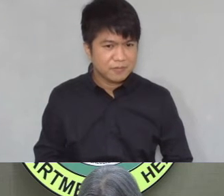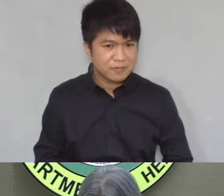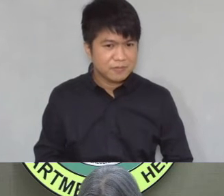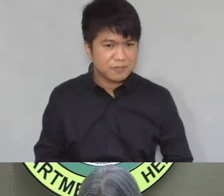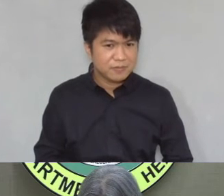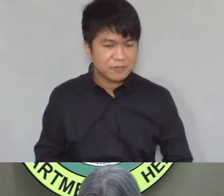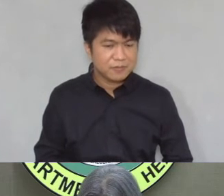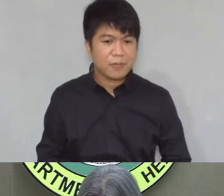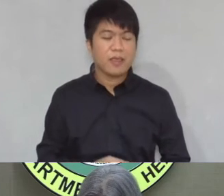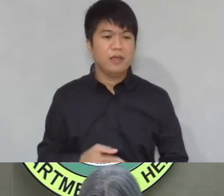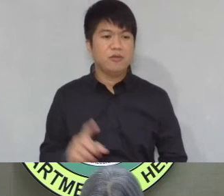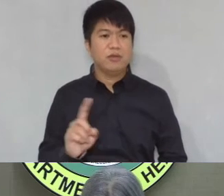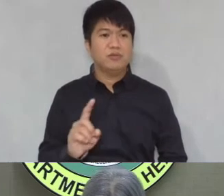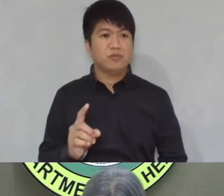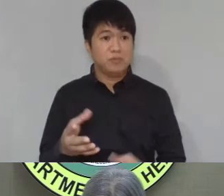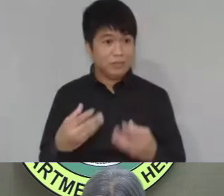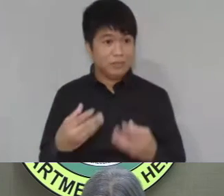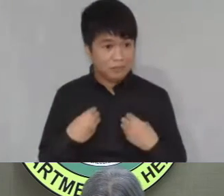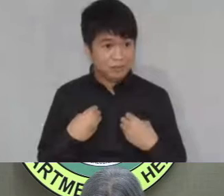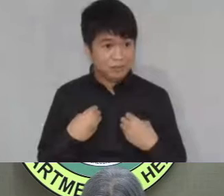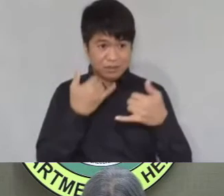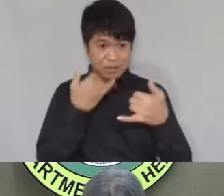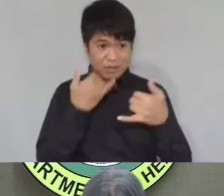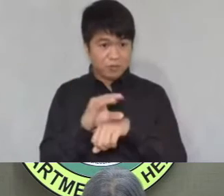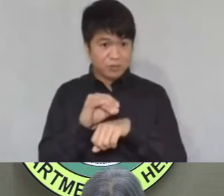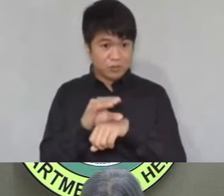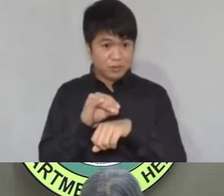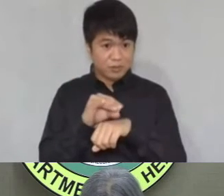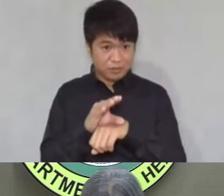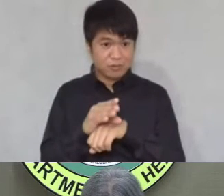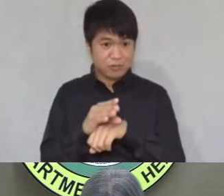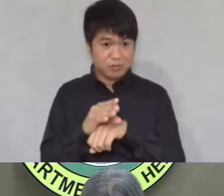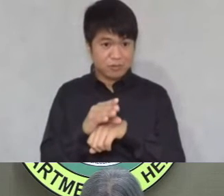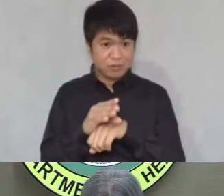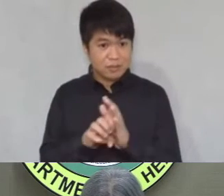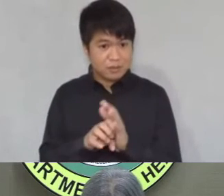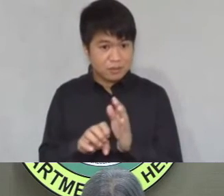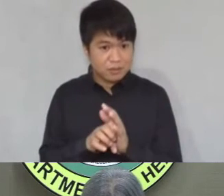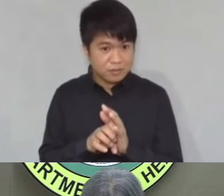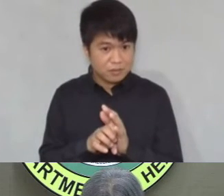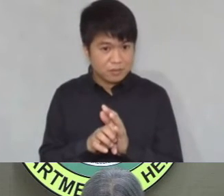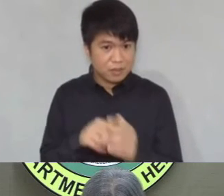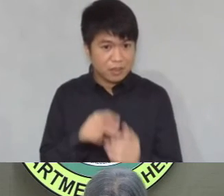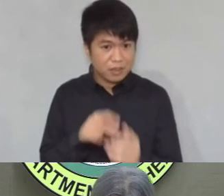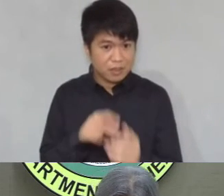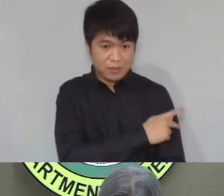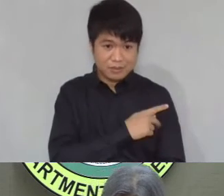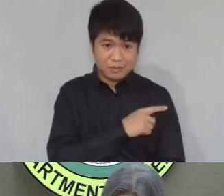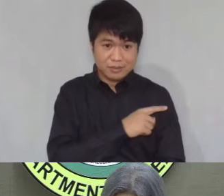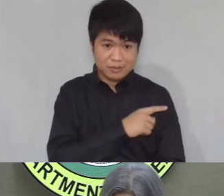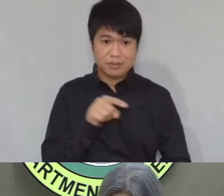the patients that can now be seen via teleconsultation. So, for example, we agreed that type